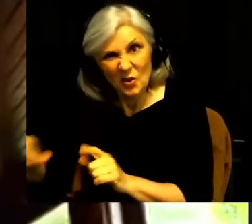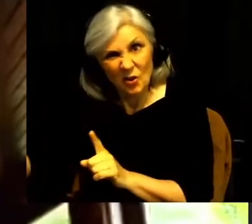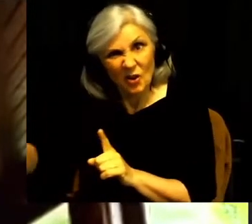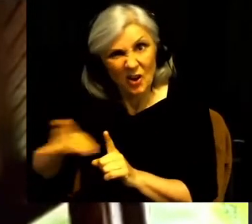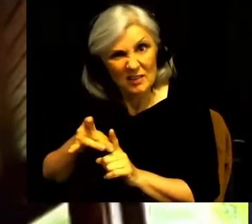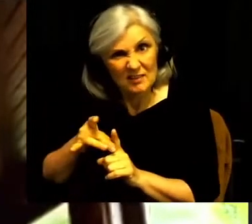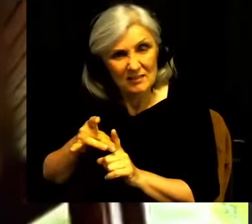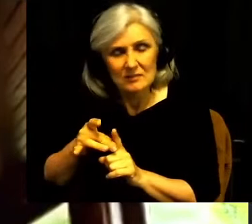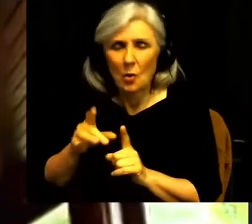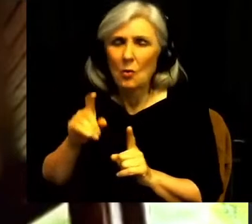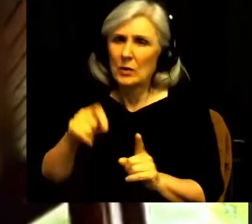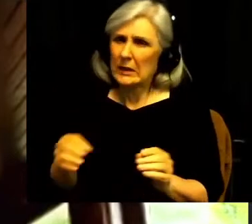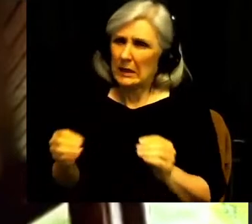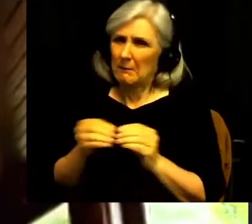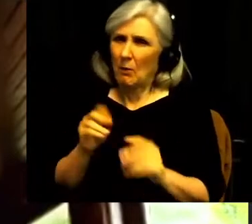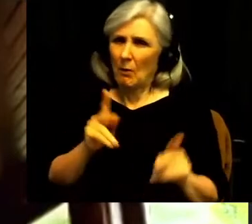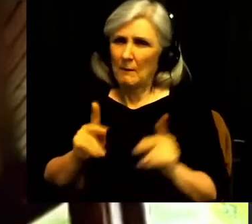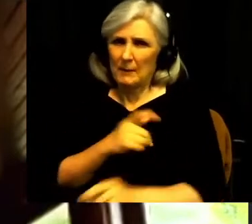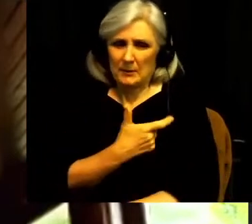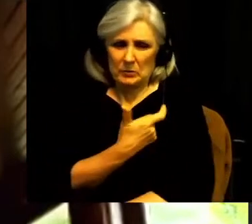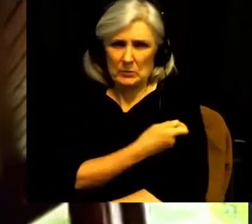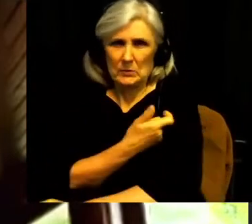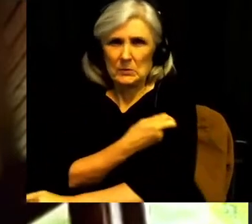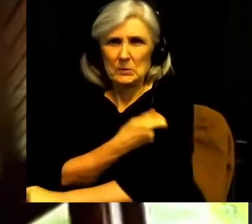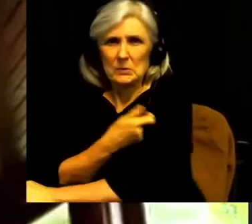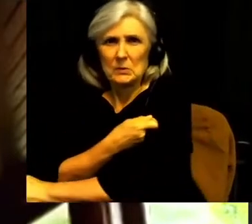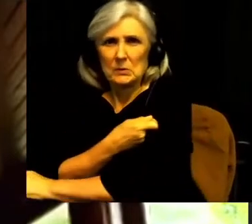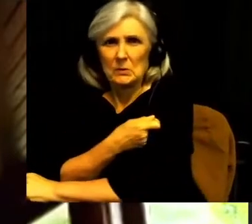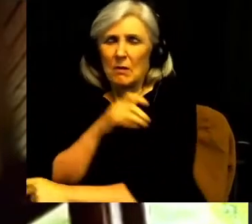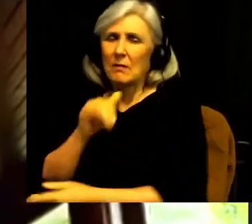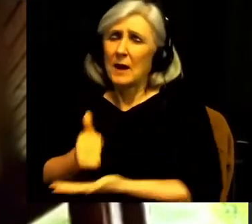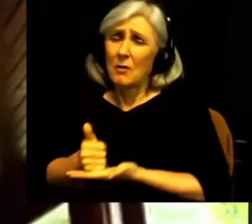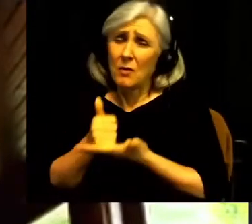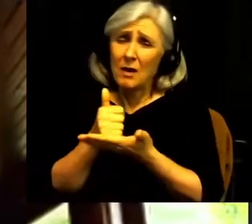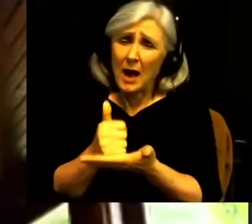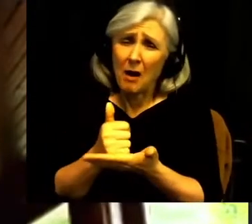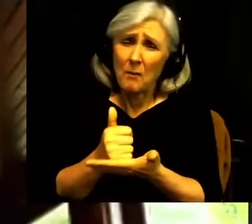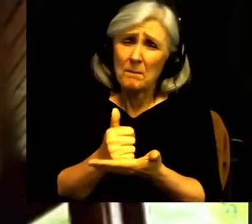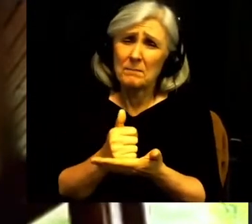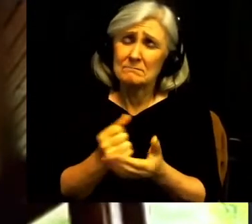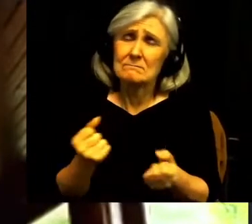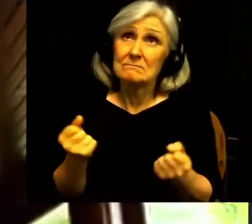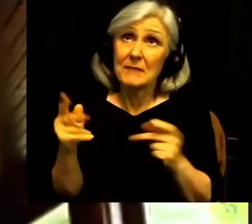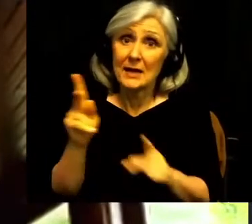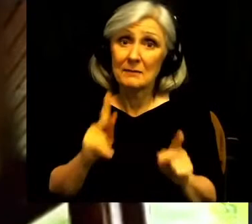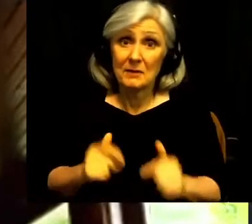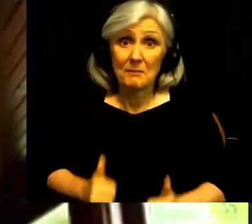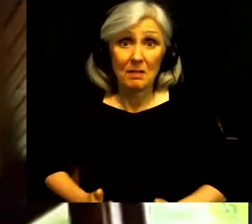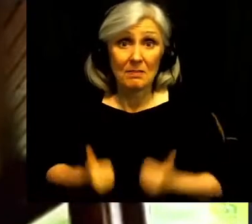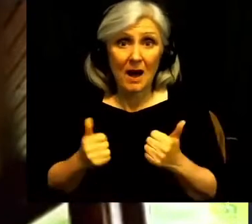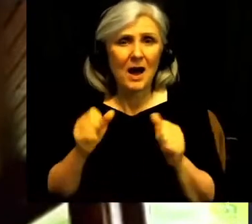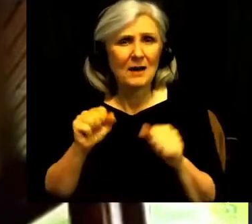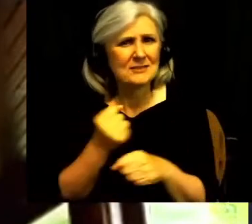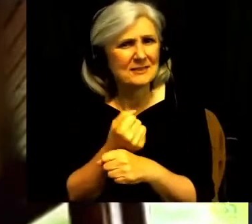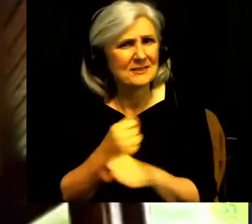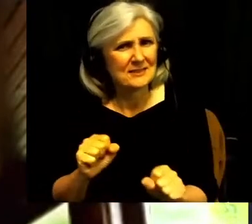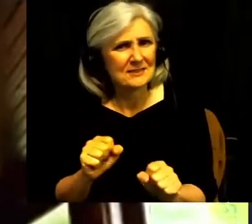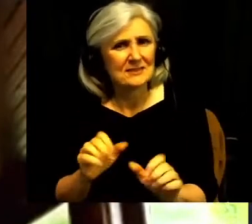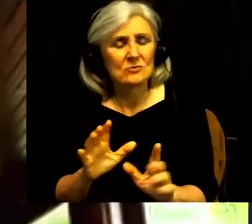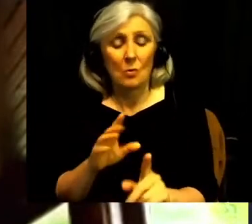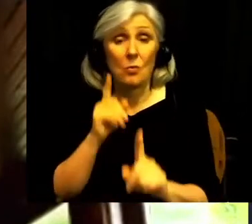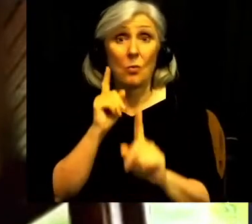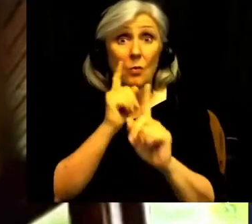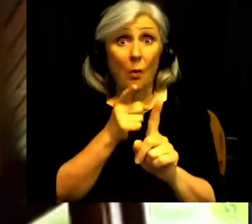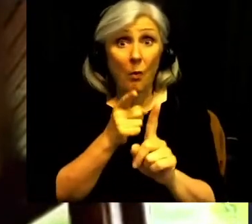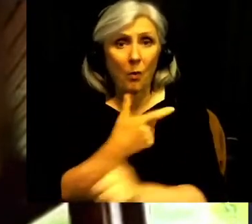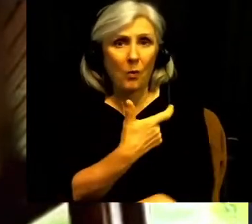we have control over that is going to result in saving lives from this point forward, is getting as many people vaccinated as we